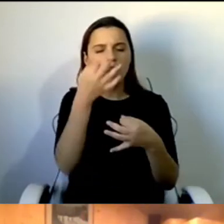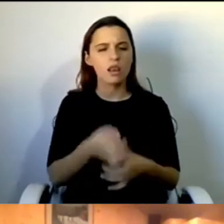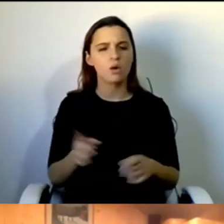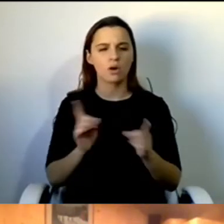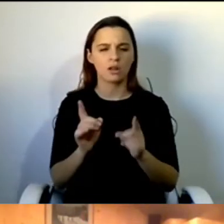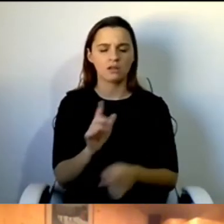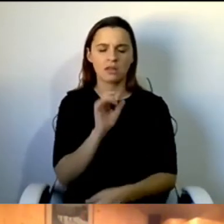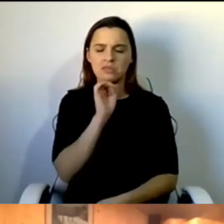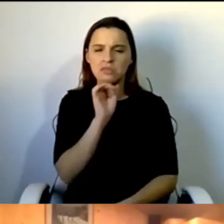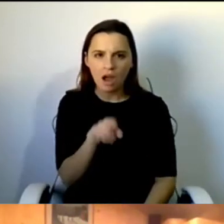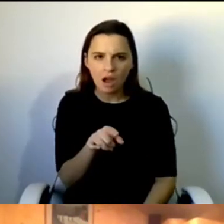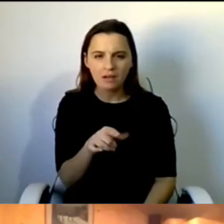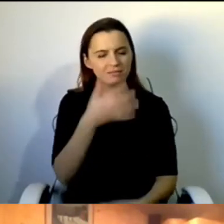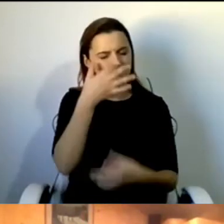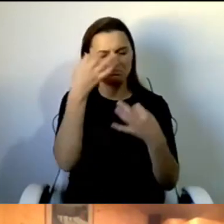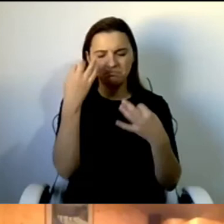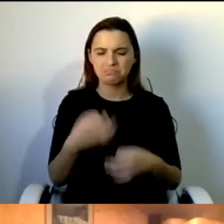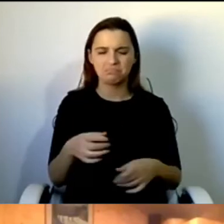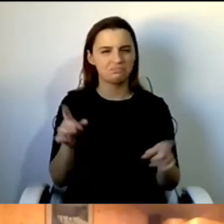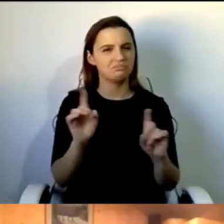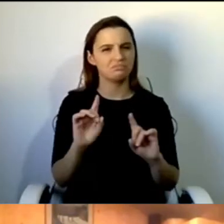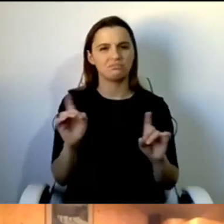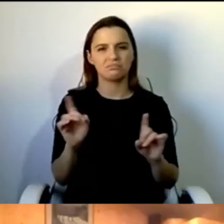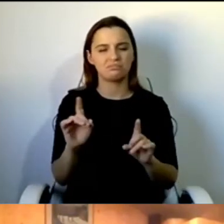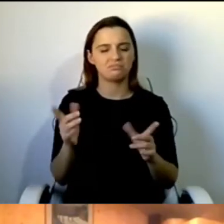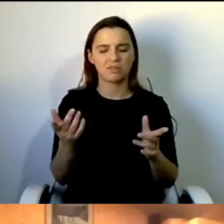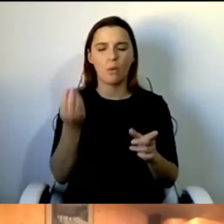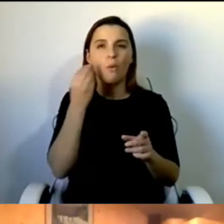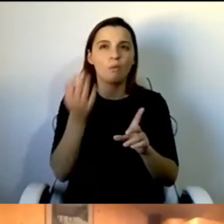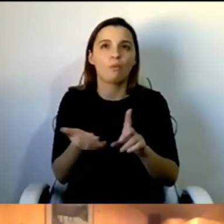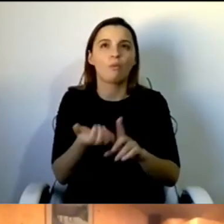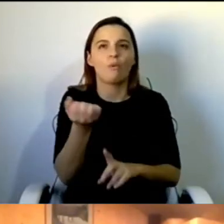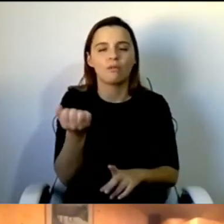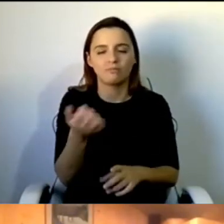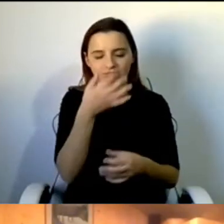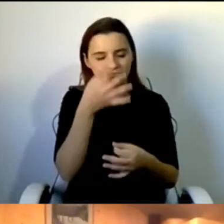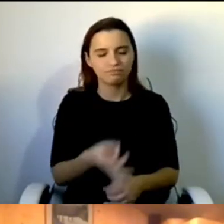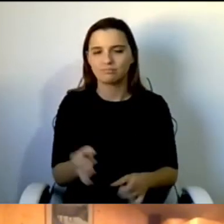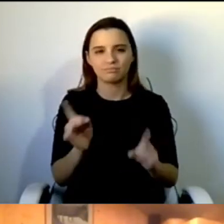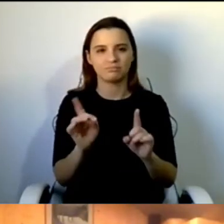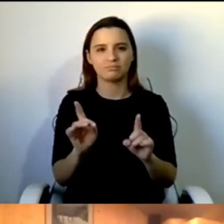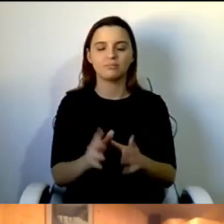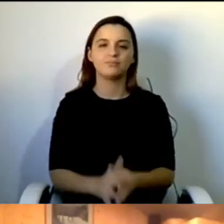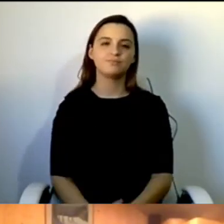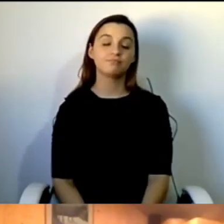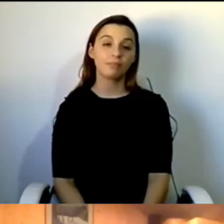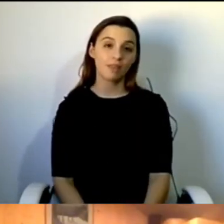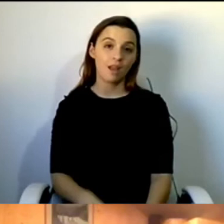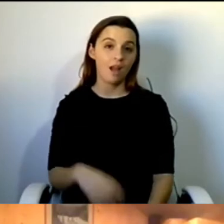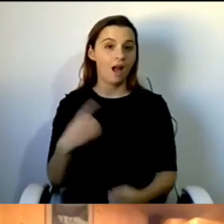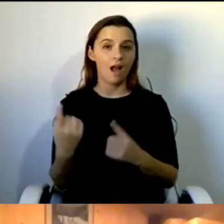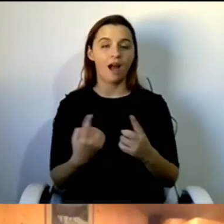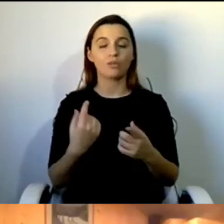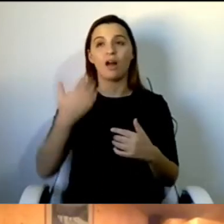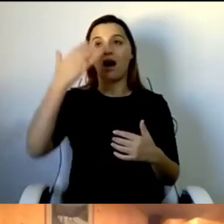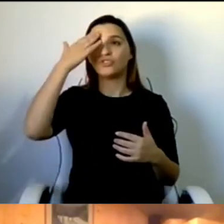this. That was that it was something that was a dream that you couldn't achieve. So they was very much against